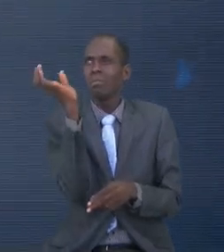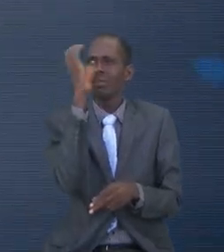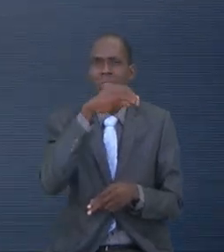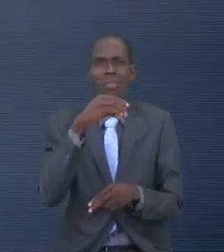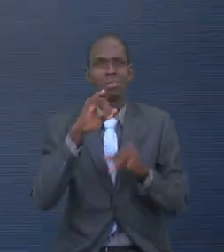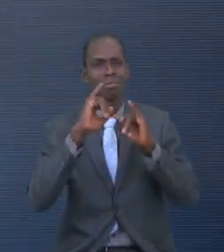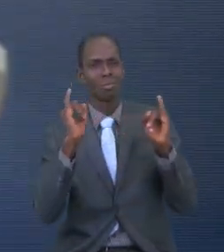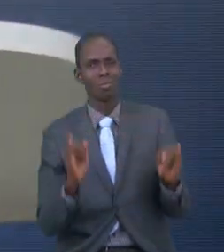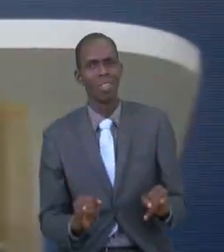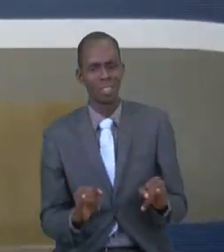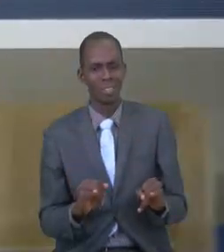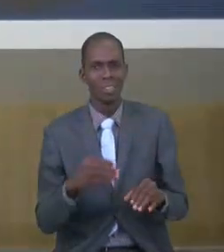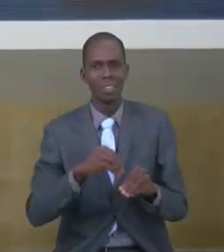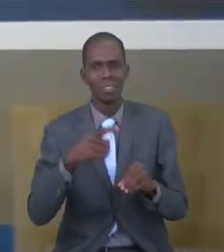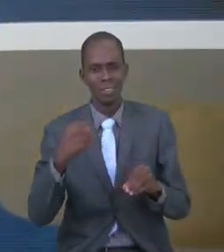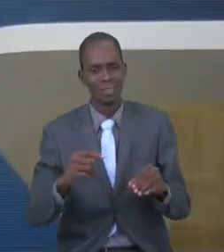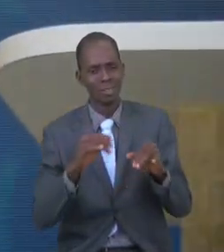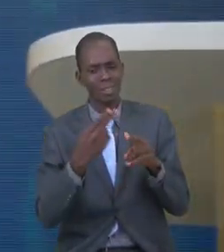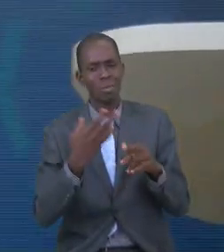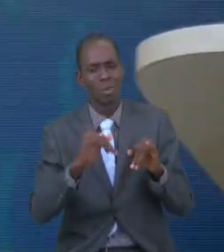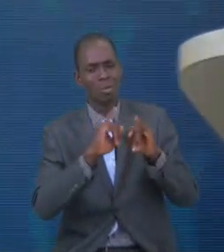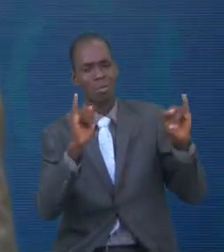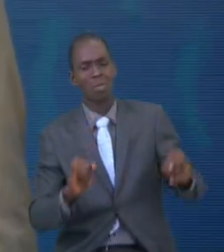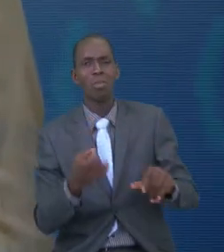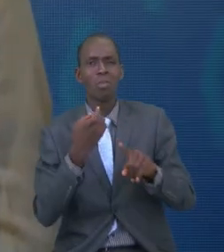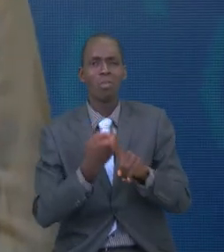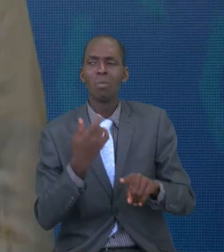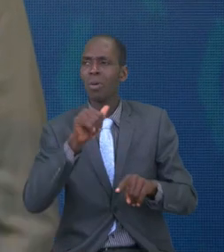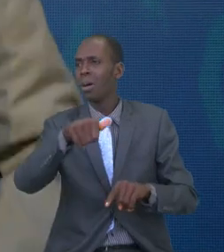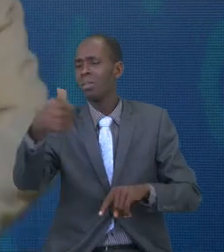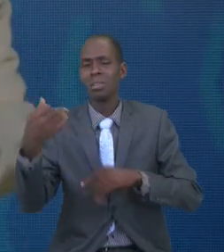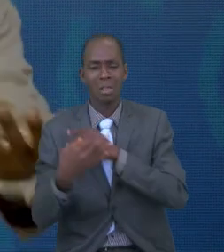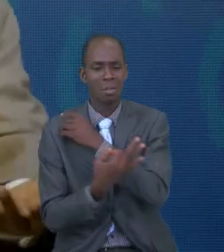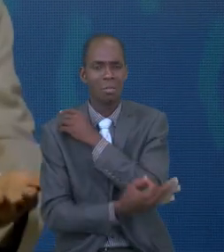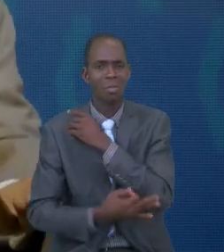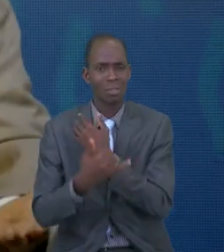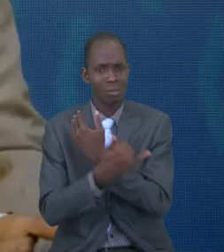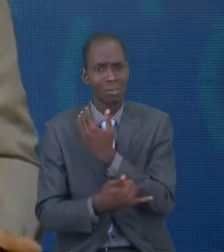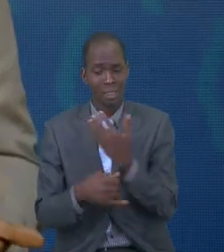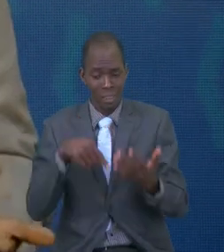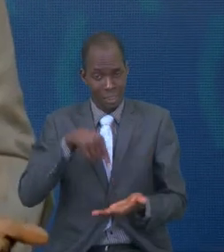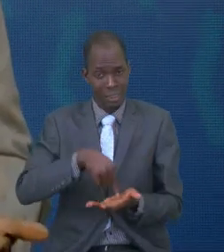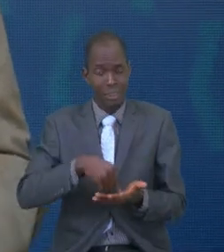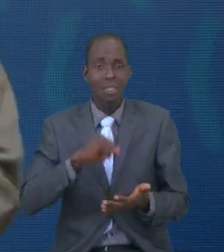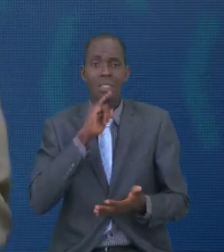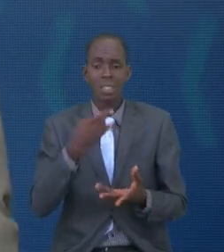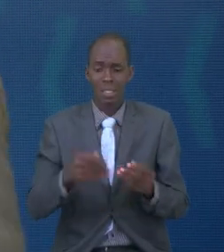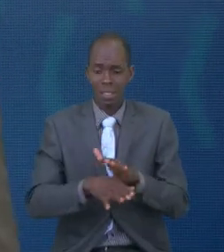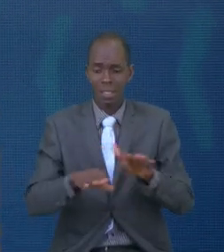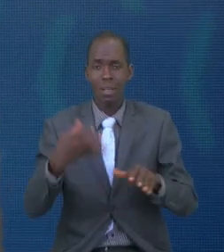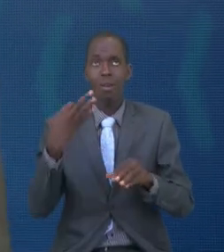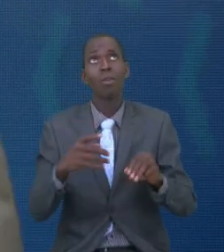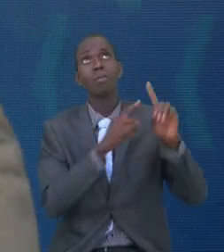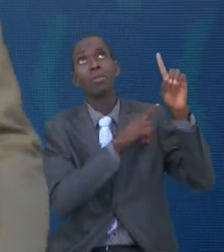of gods from her own foreign land. It's the land of the Lord. This